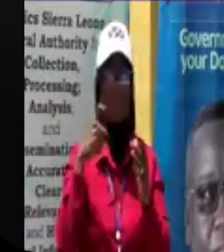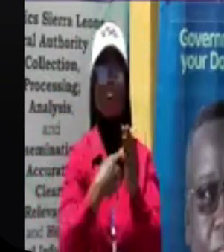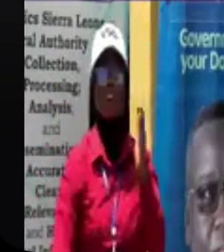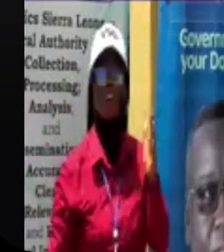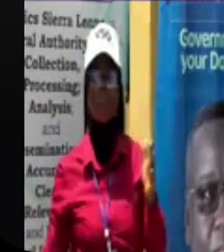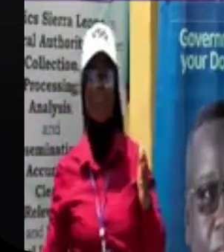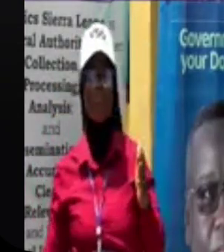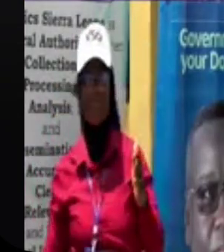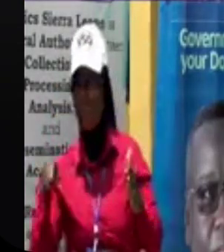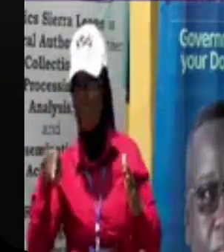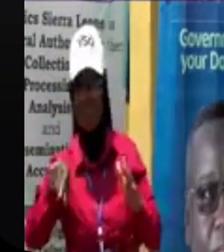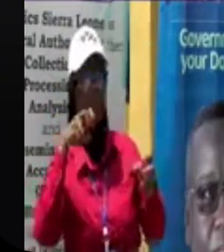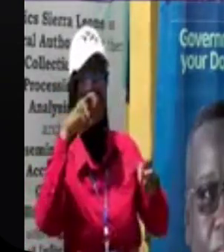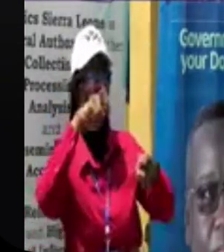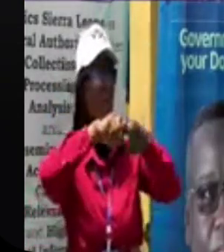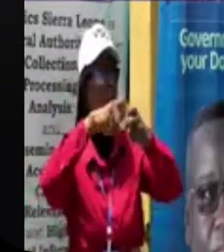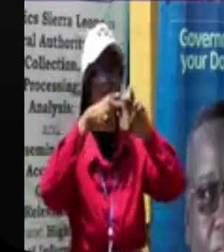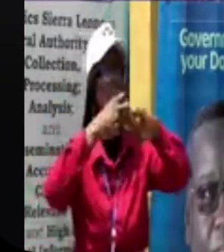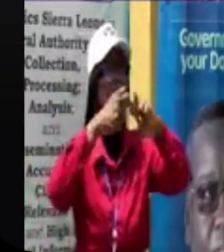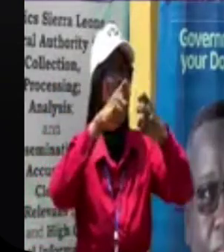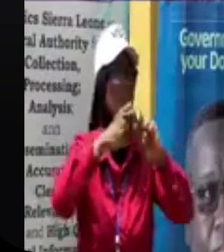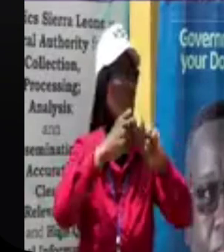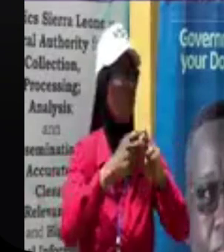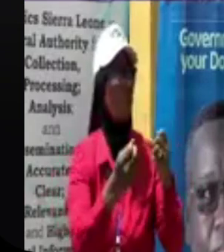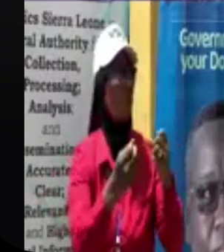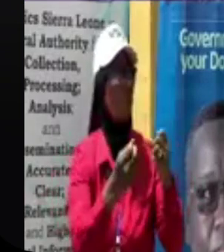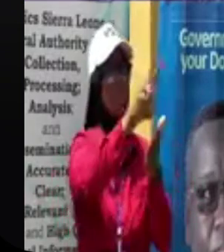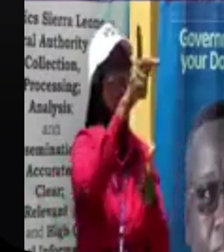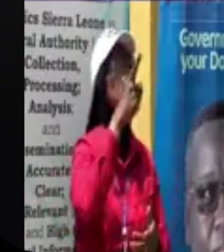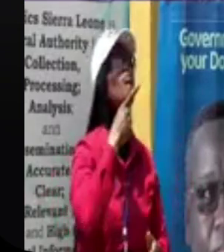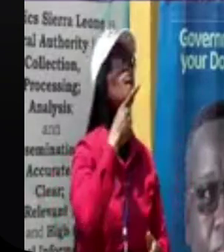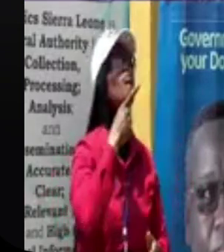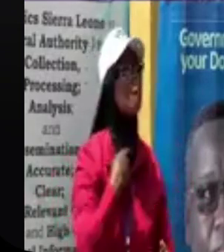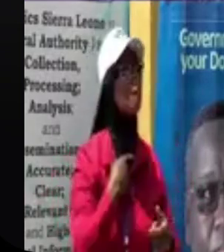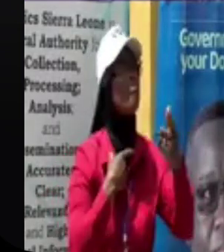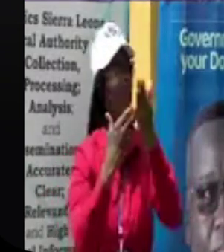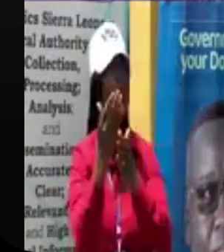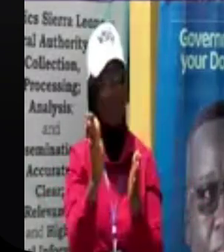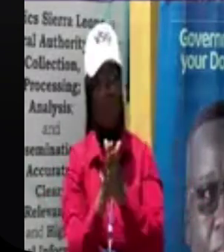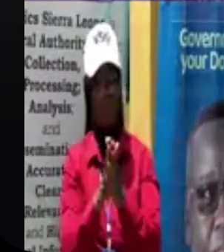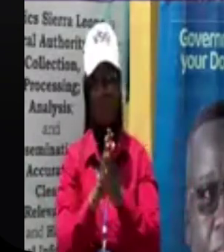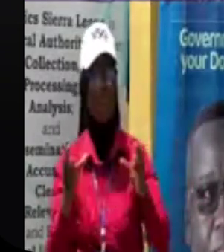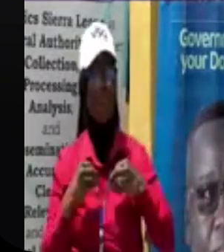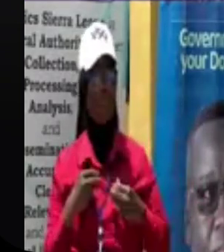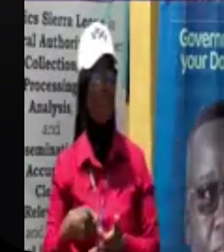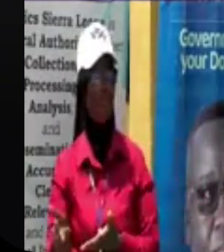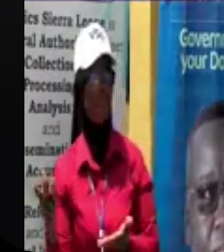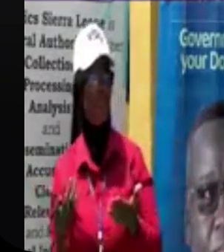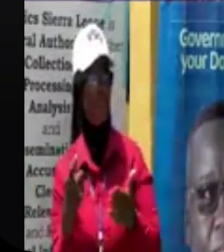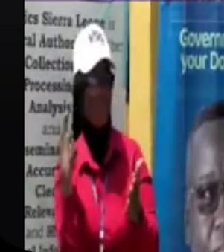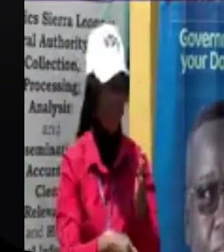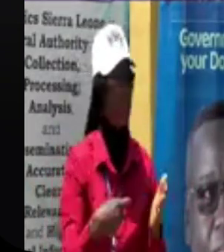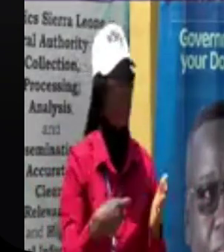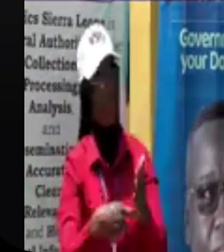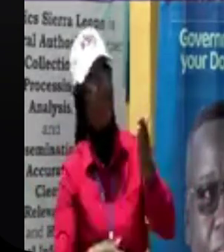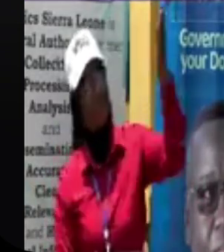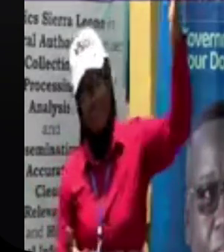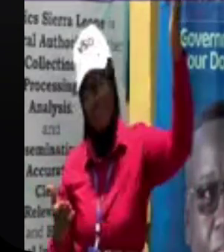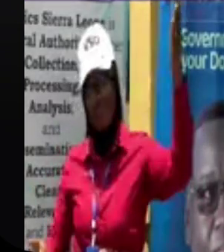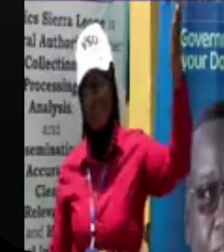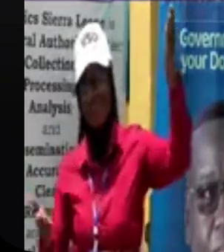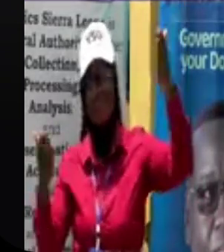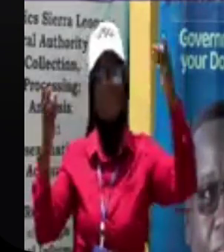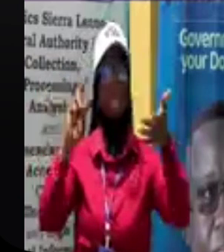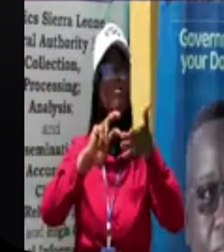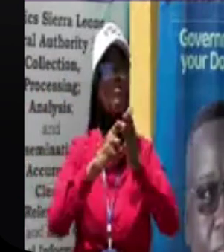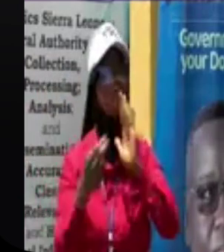differential matter. Almost then they sell, then they pay in a Guinea, almost we willing for pay now. Now price differential issue. So the economics of that get for